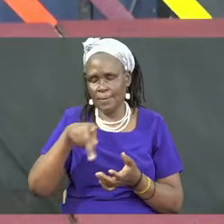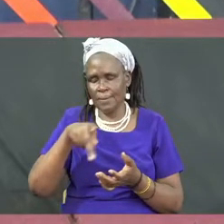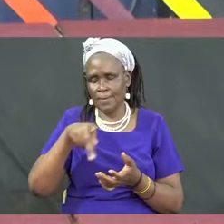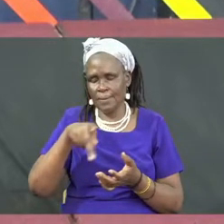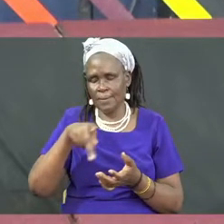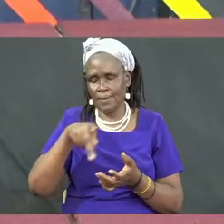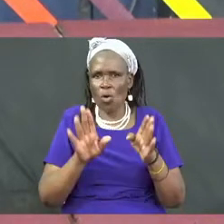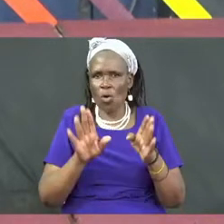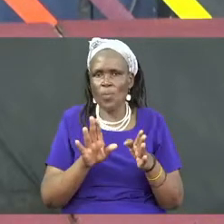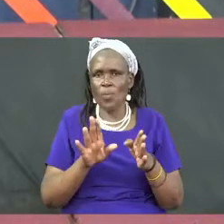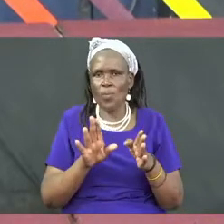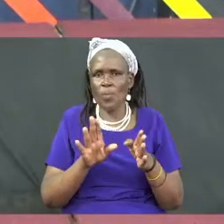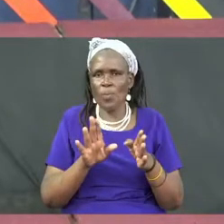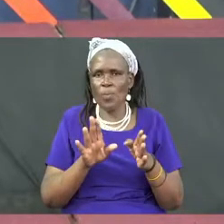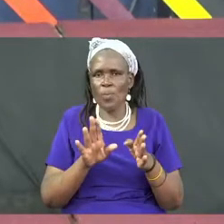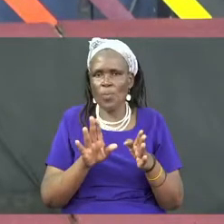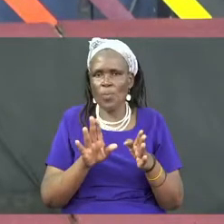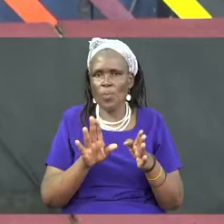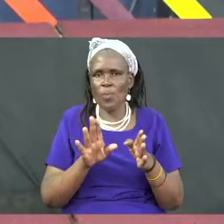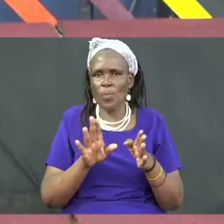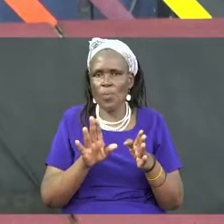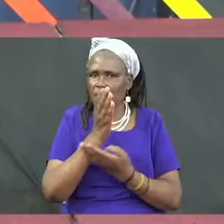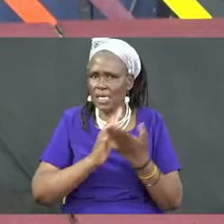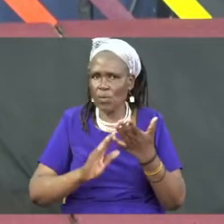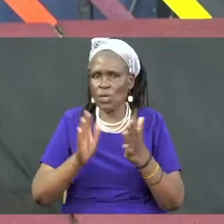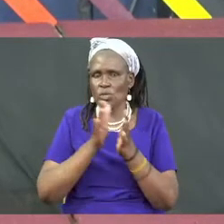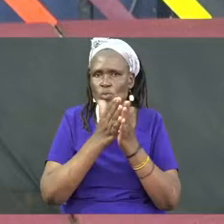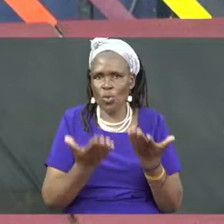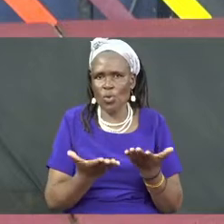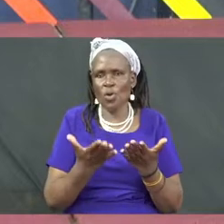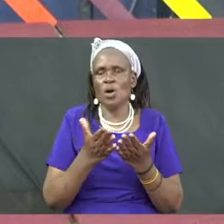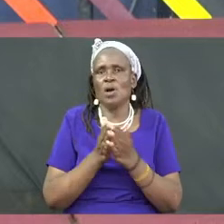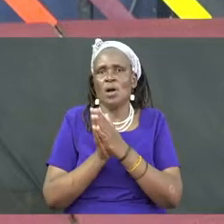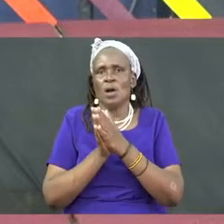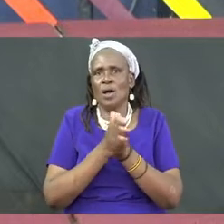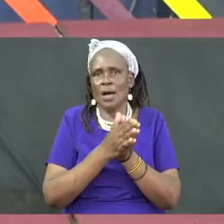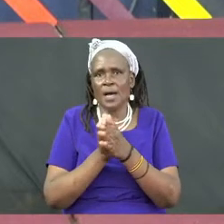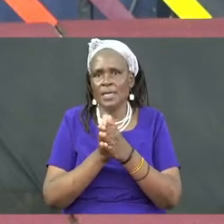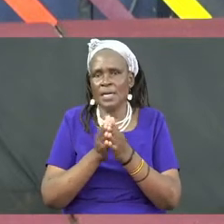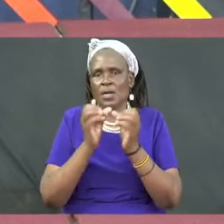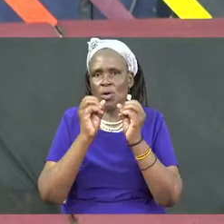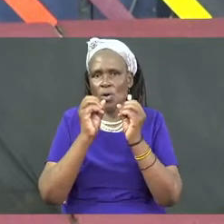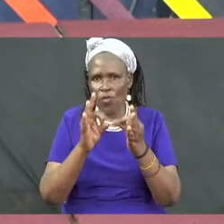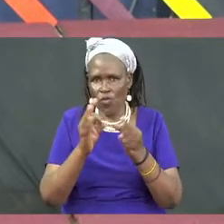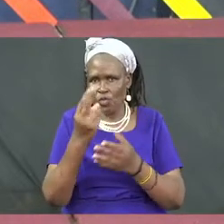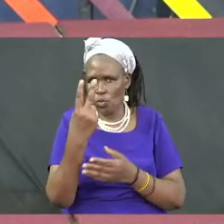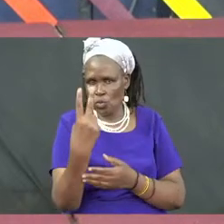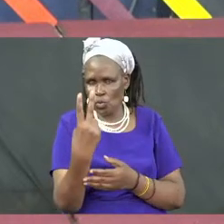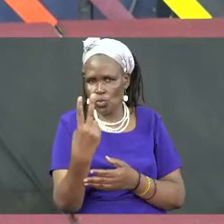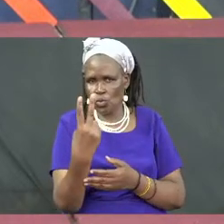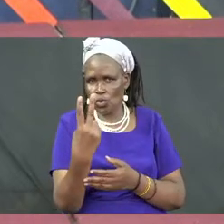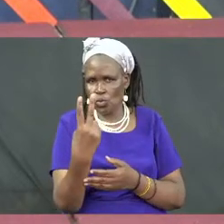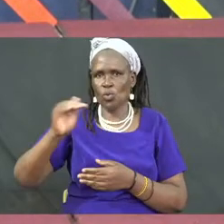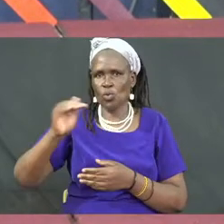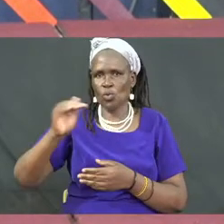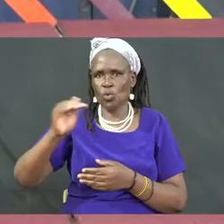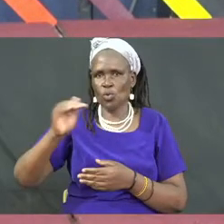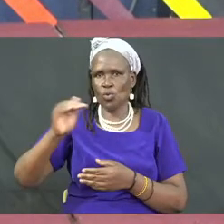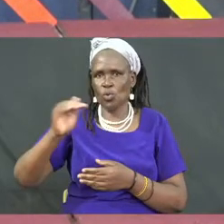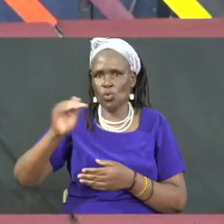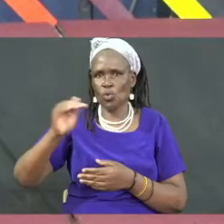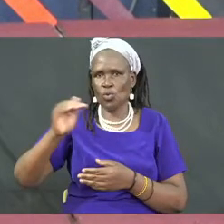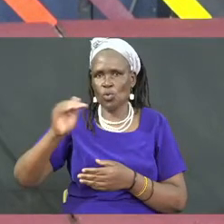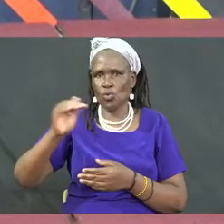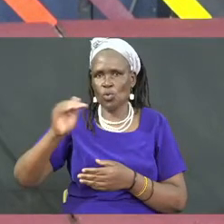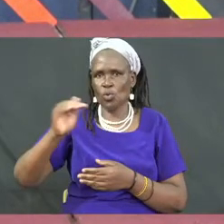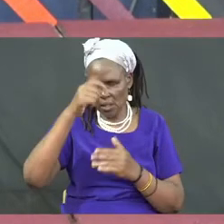opening lines in Charles Dickens' book, A Tale of Two Cities. The best and the worst, wisdom